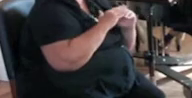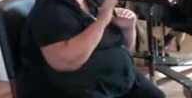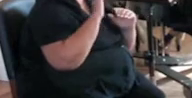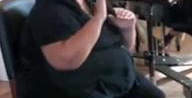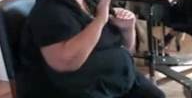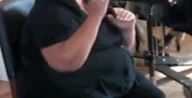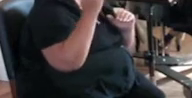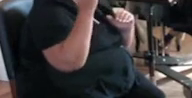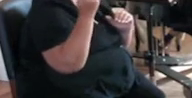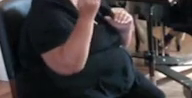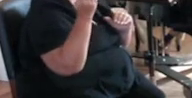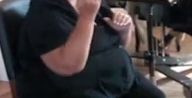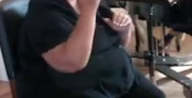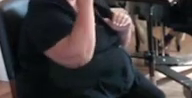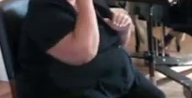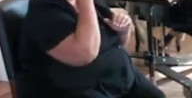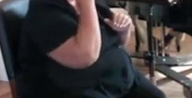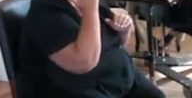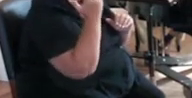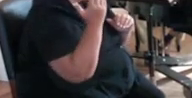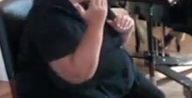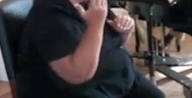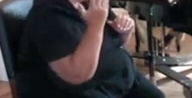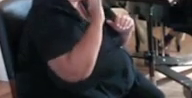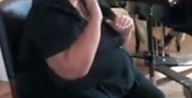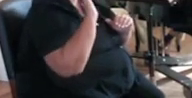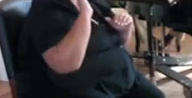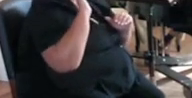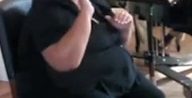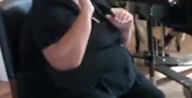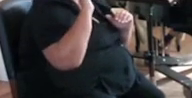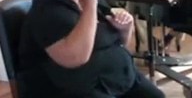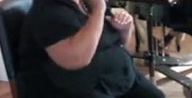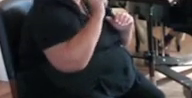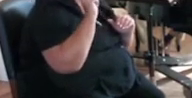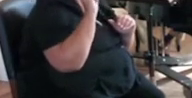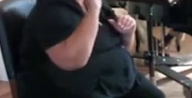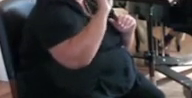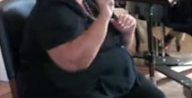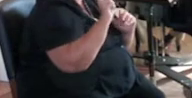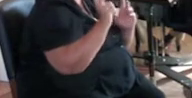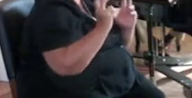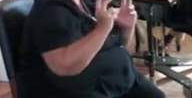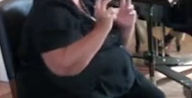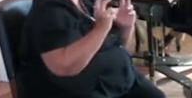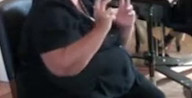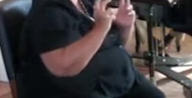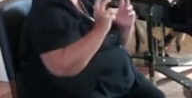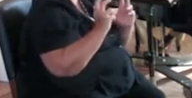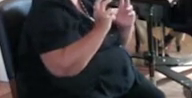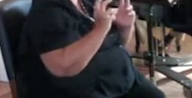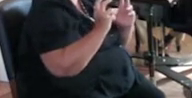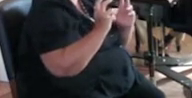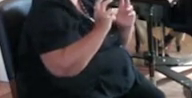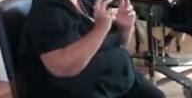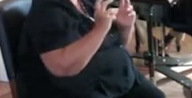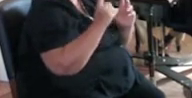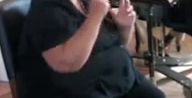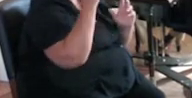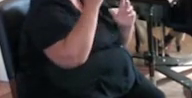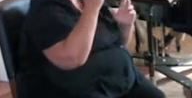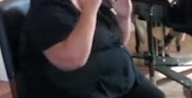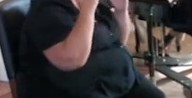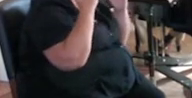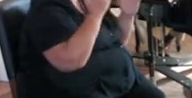ministerial information and her journey. It's one of the ways the UCC